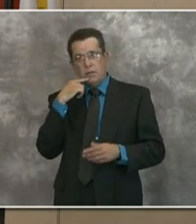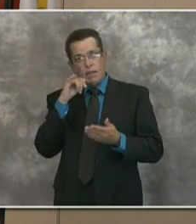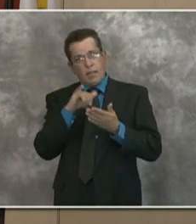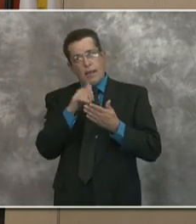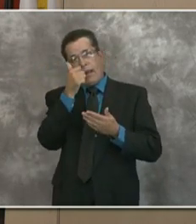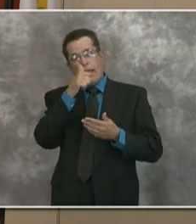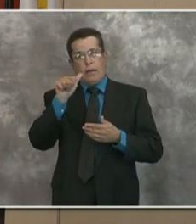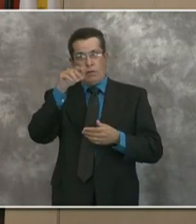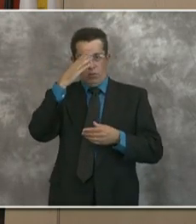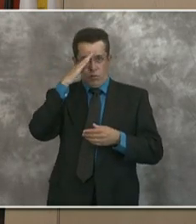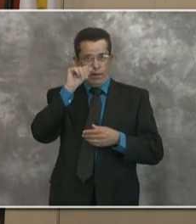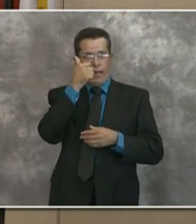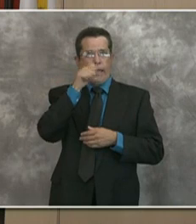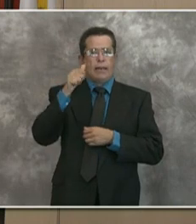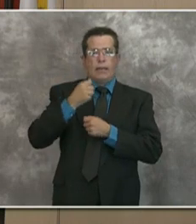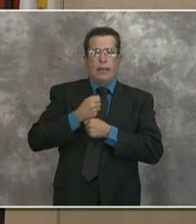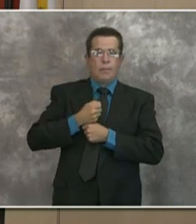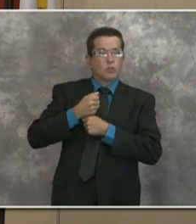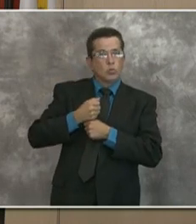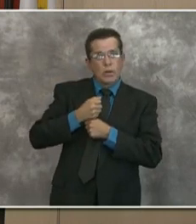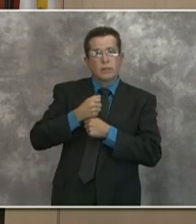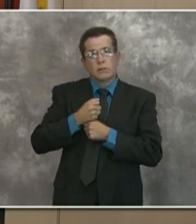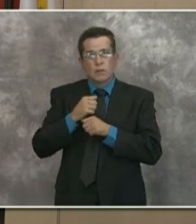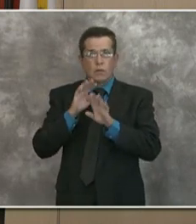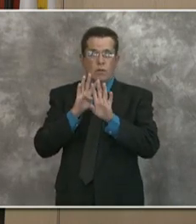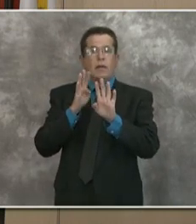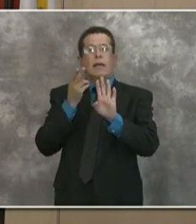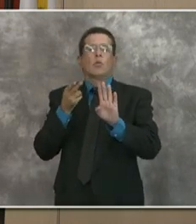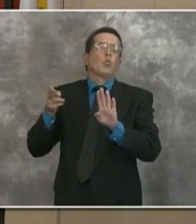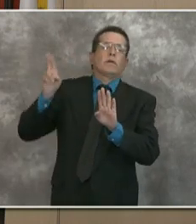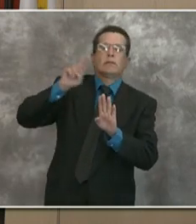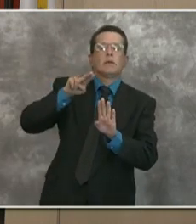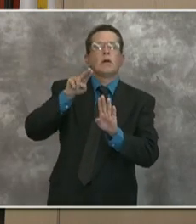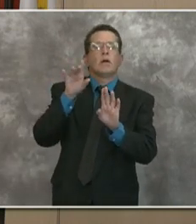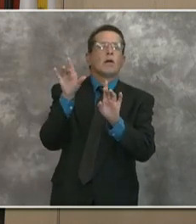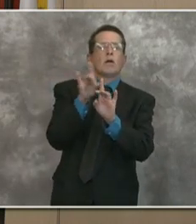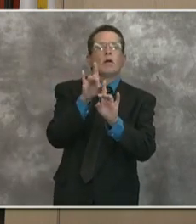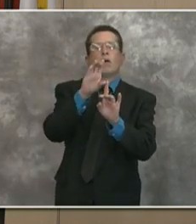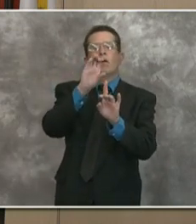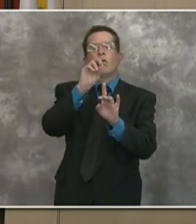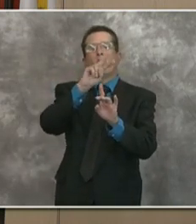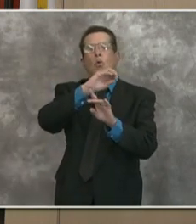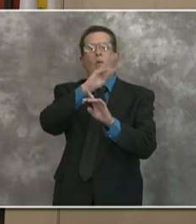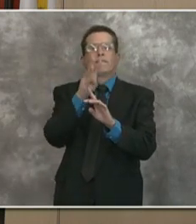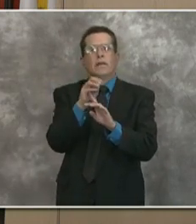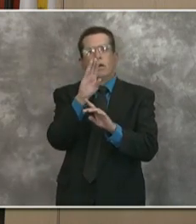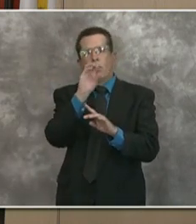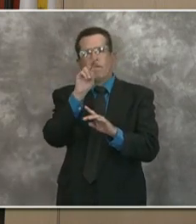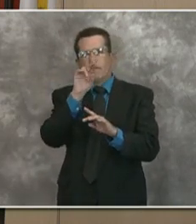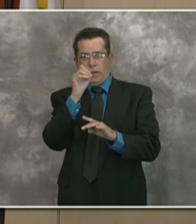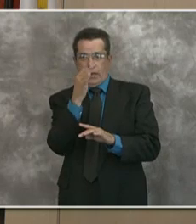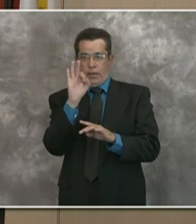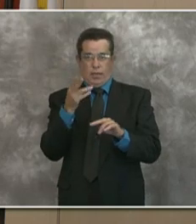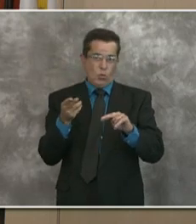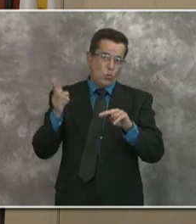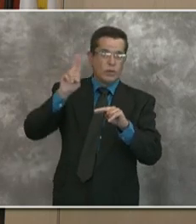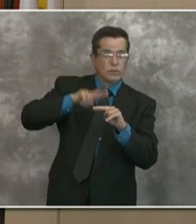local demonstrations have led to an increase in COVID-19 cases here in San Diego? Well, we